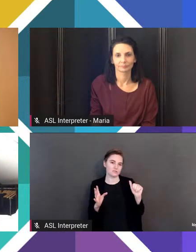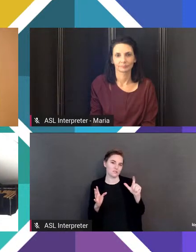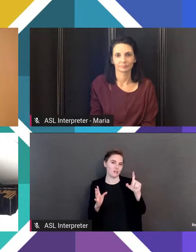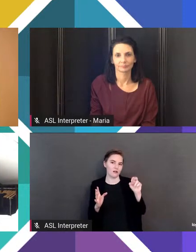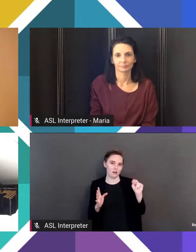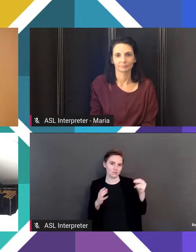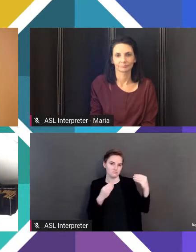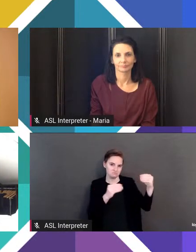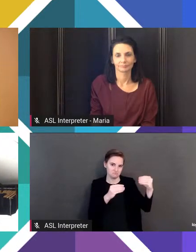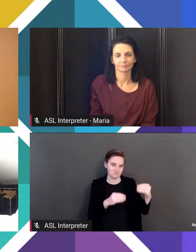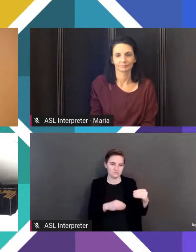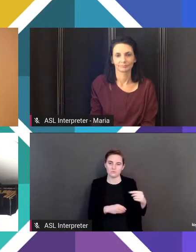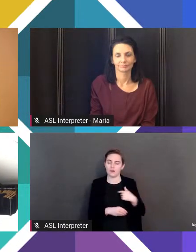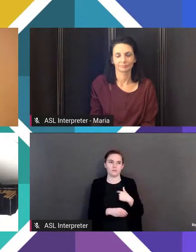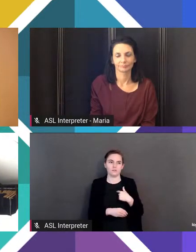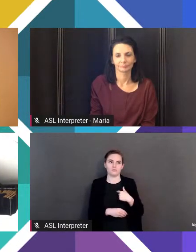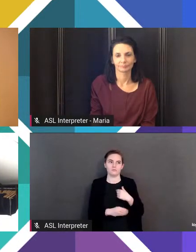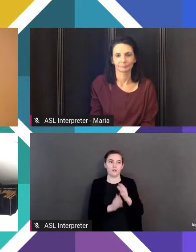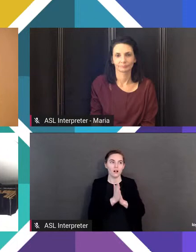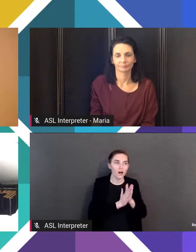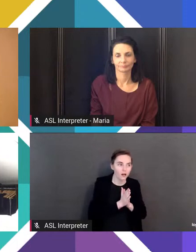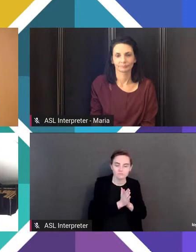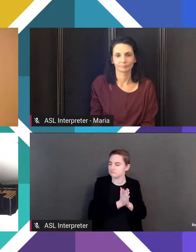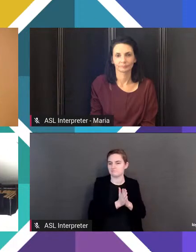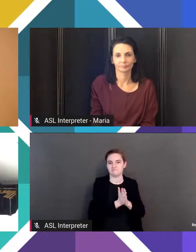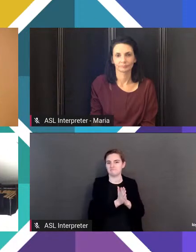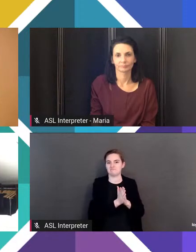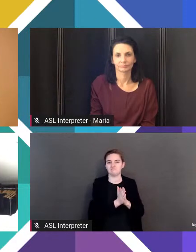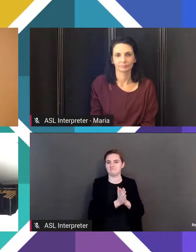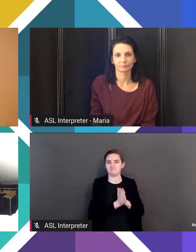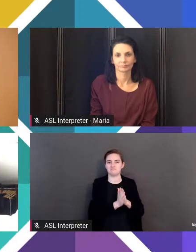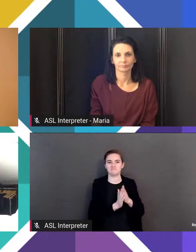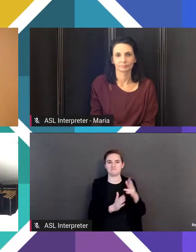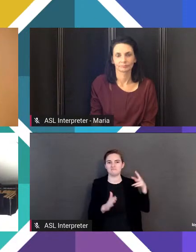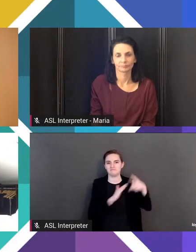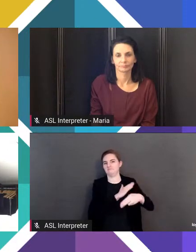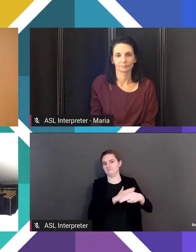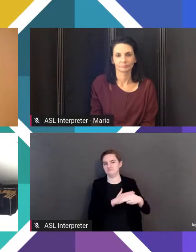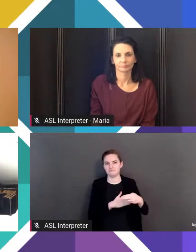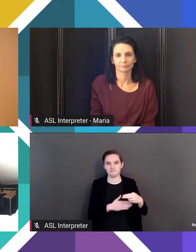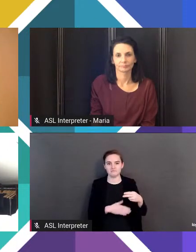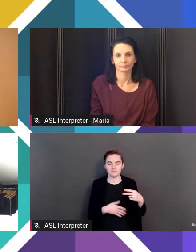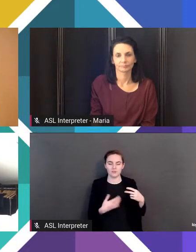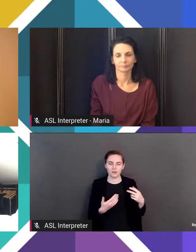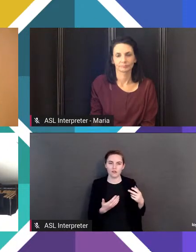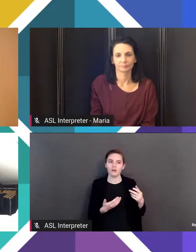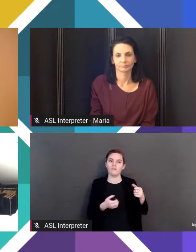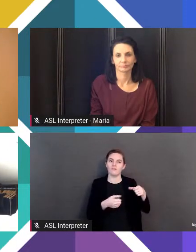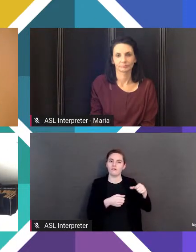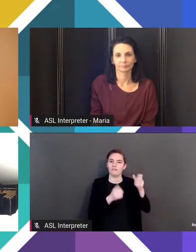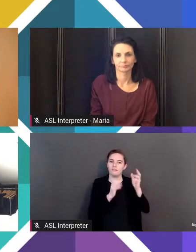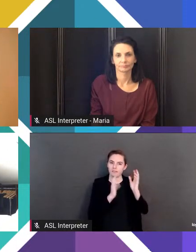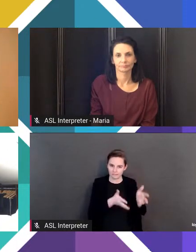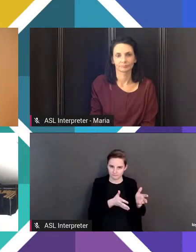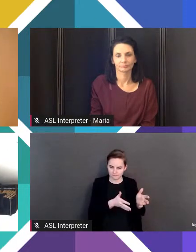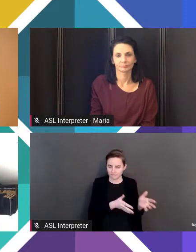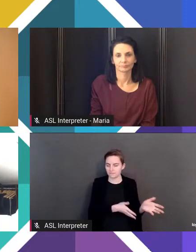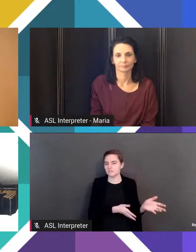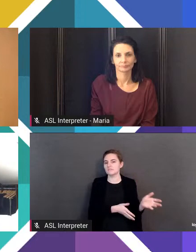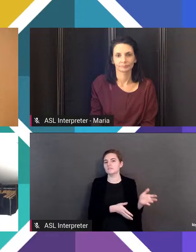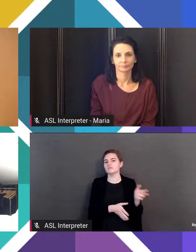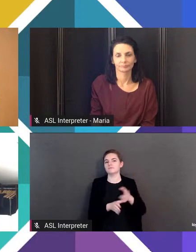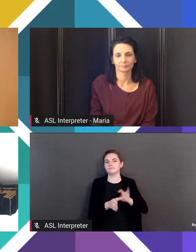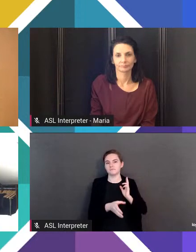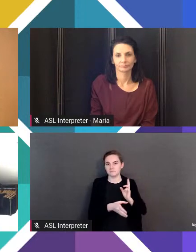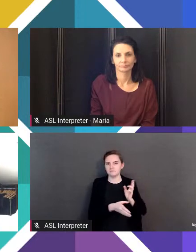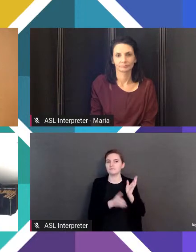that passion and drive for me. So I stopped doing hair for a while and I ended up at my current job here, which is I work at Salons by JC